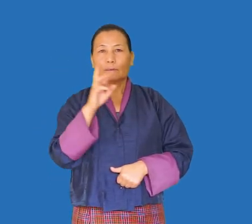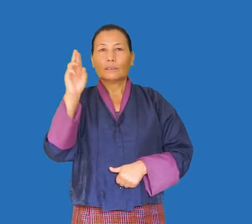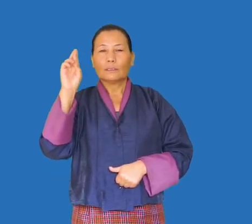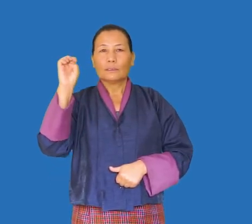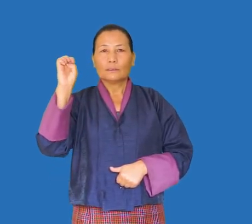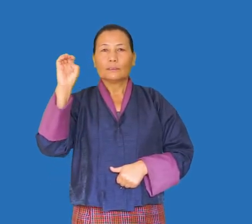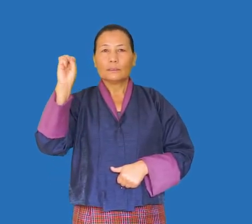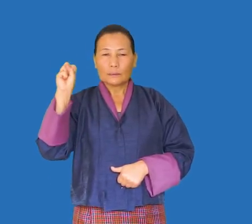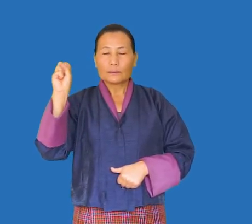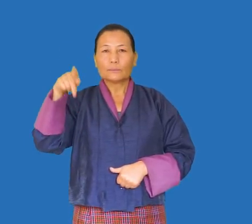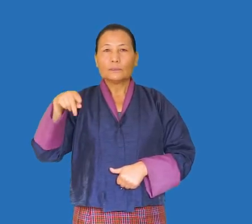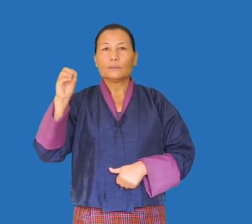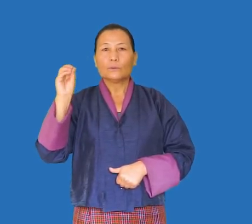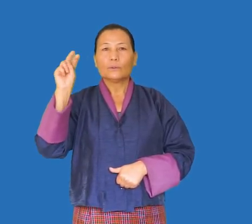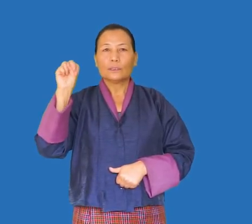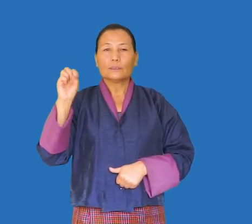Be responsible.